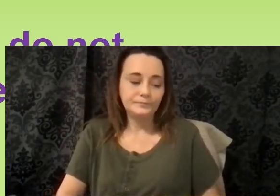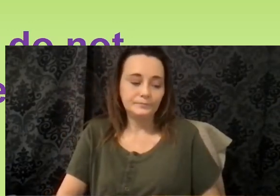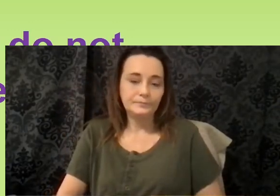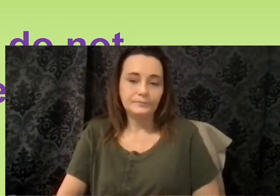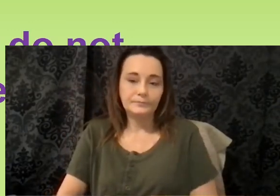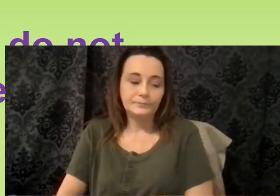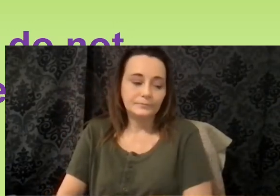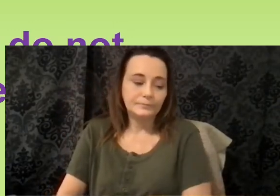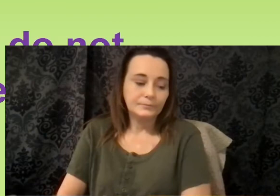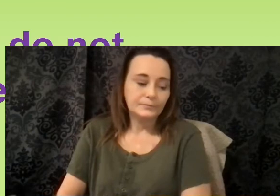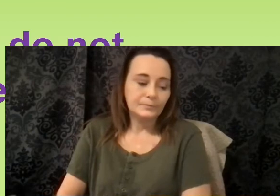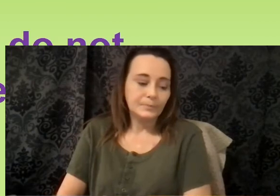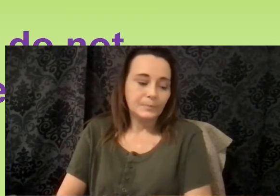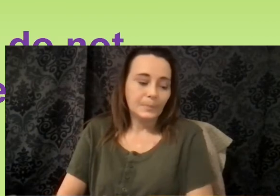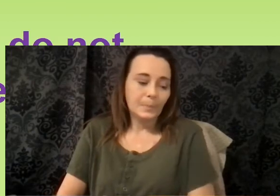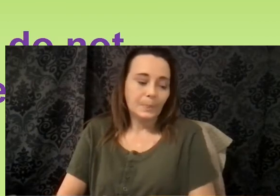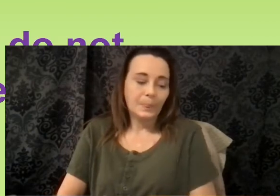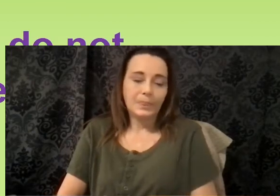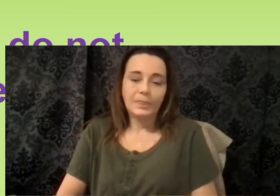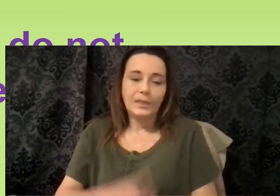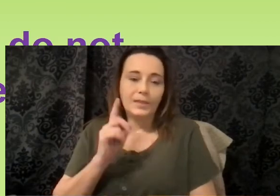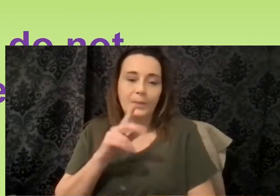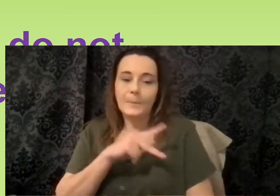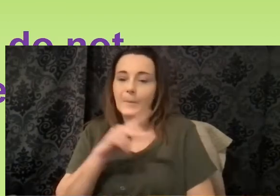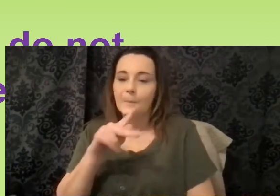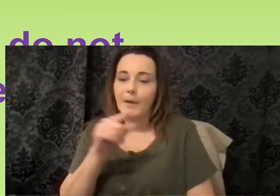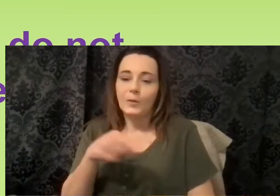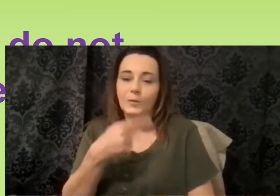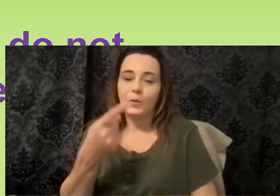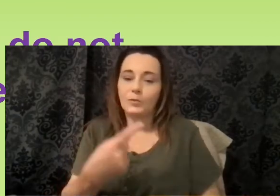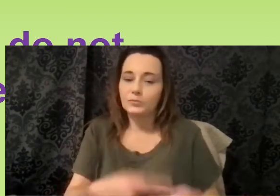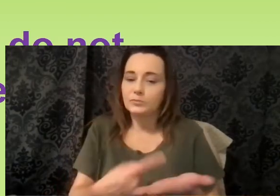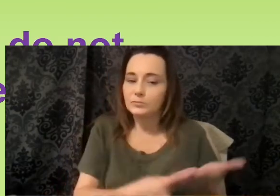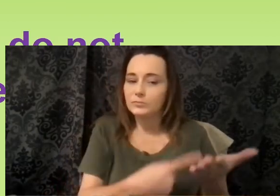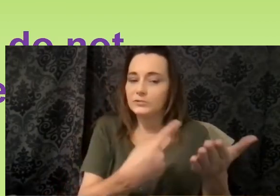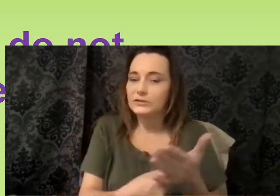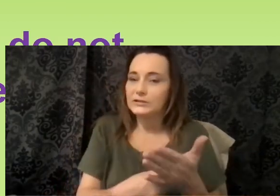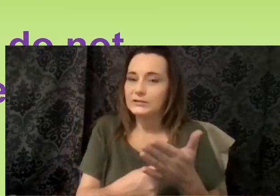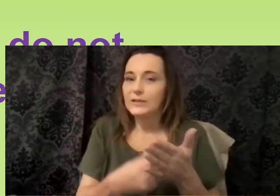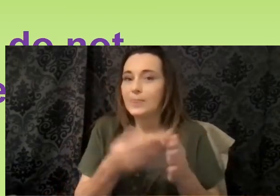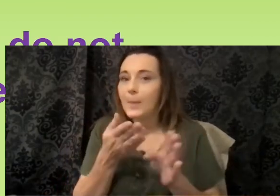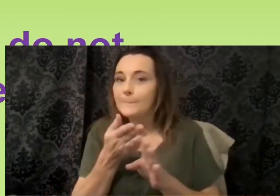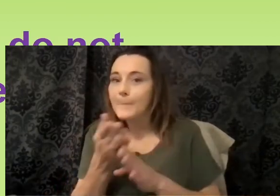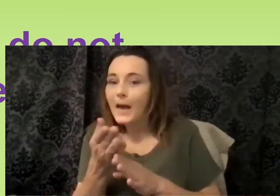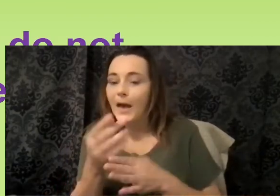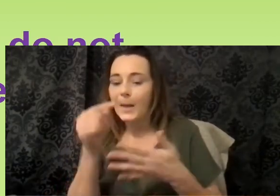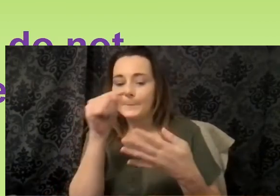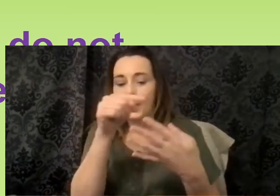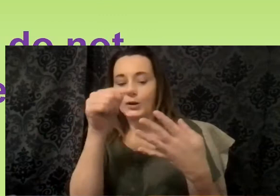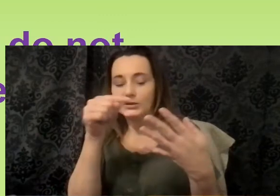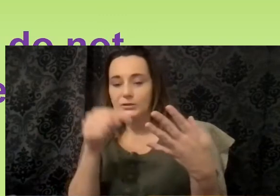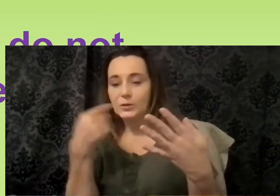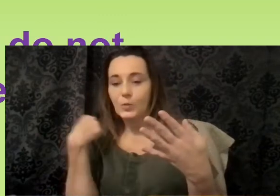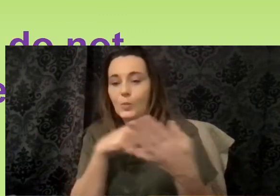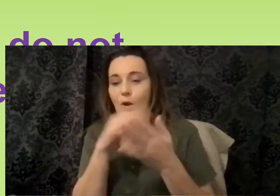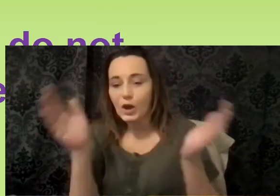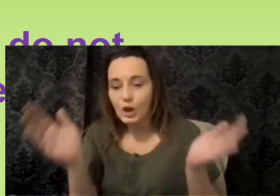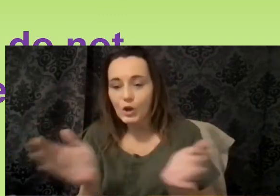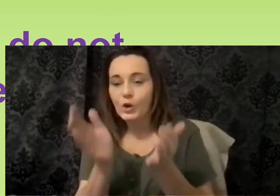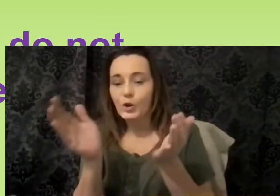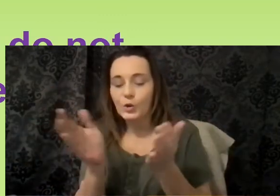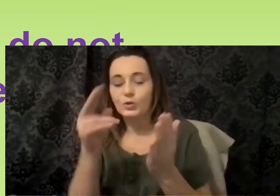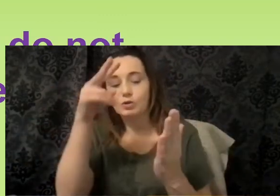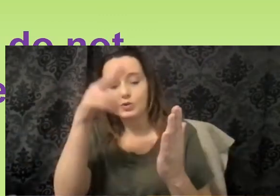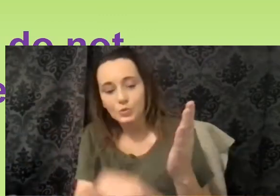So anyway, so look, these PowerPoints, it only covers the main point of the interim CAR CAT. So we would encourage you to read the